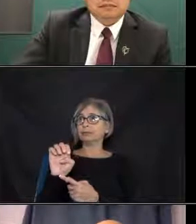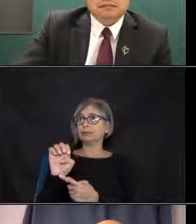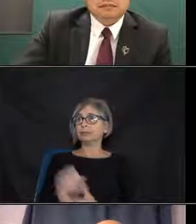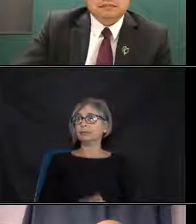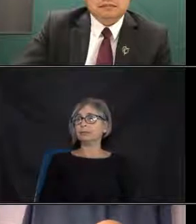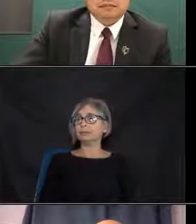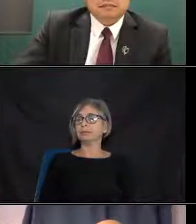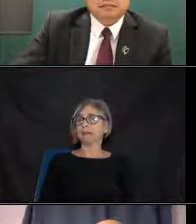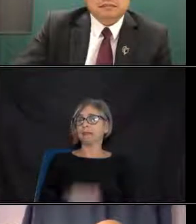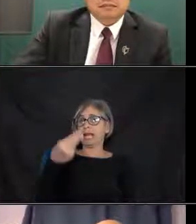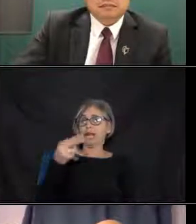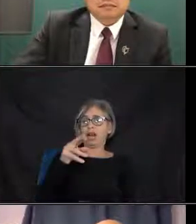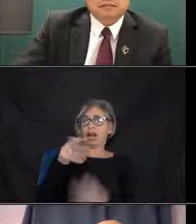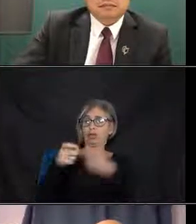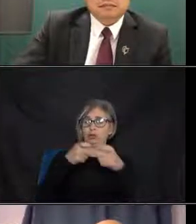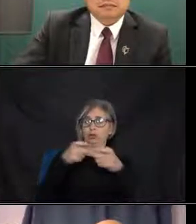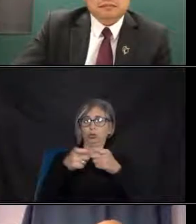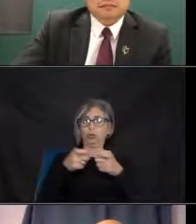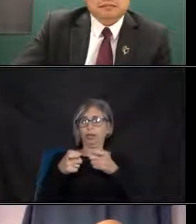Our HR director.